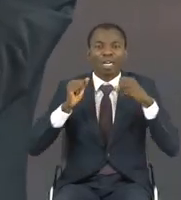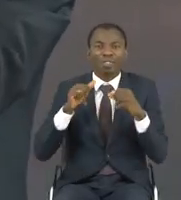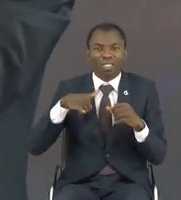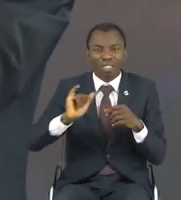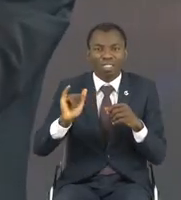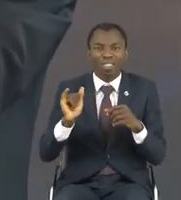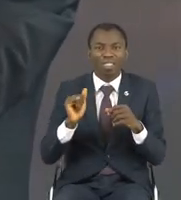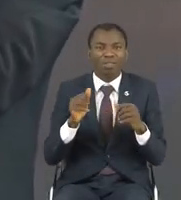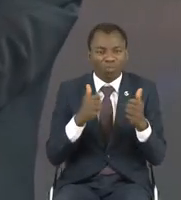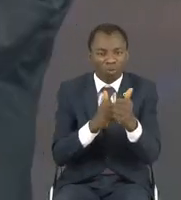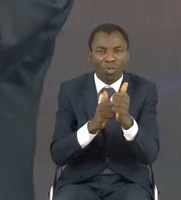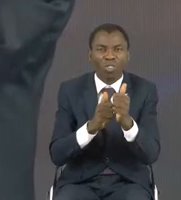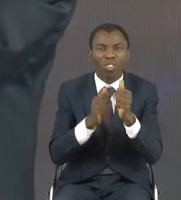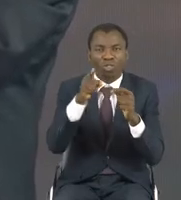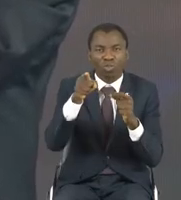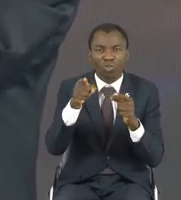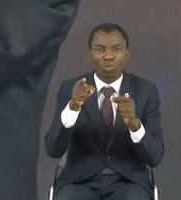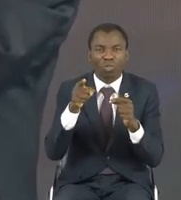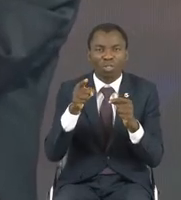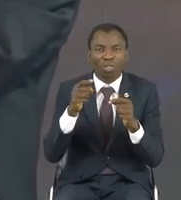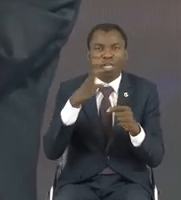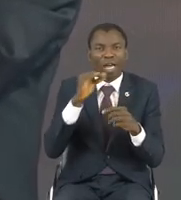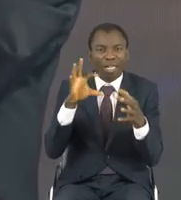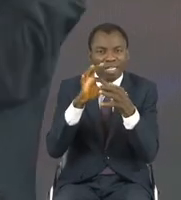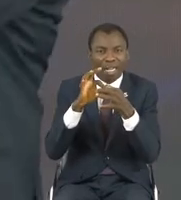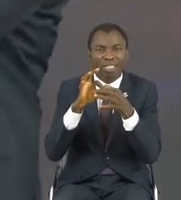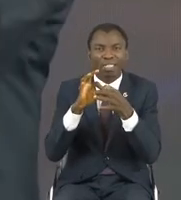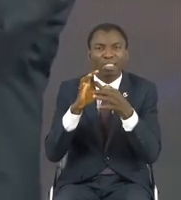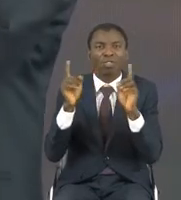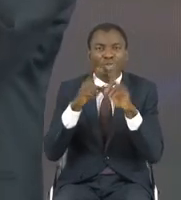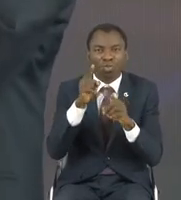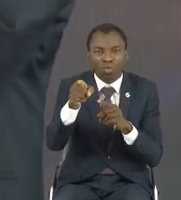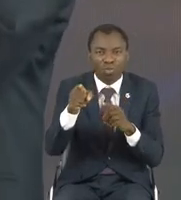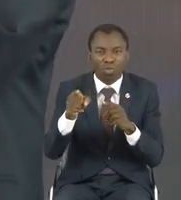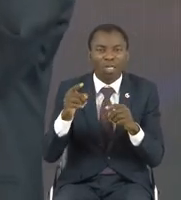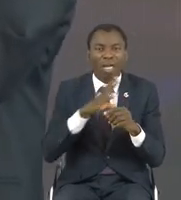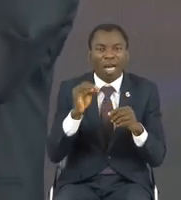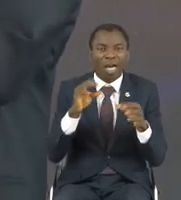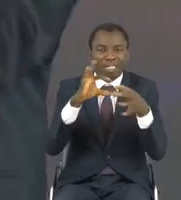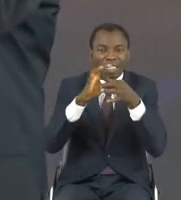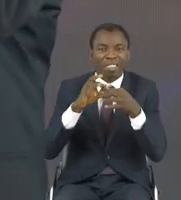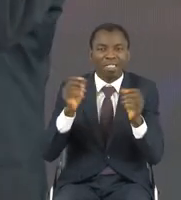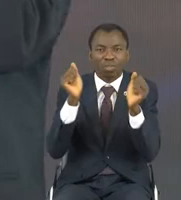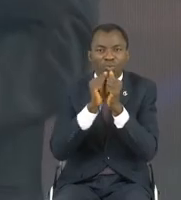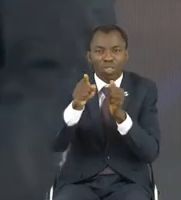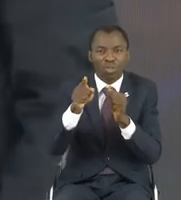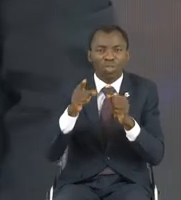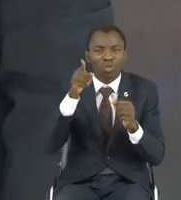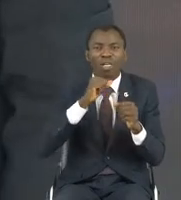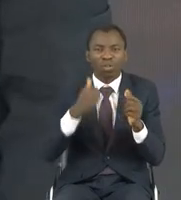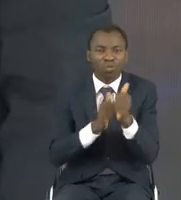you, attached to you, and linked up with you, you're not following